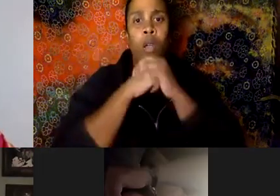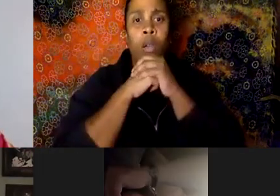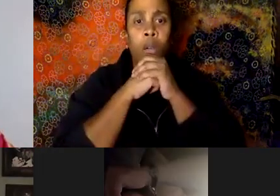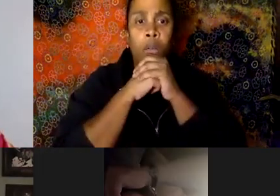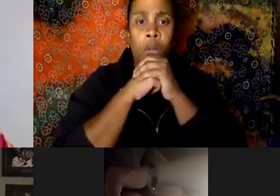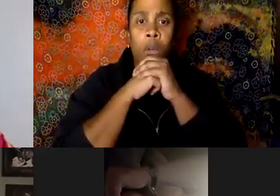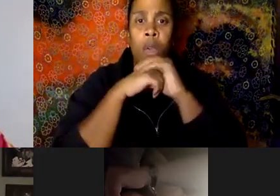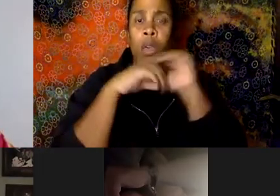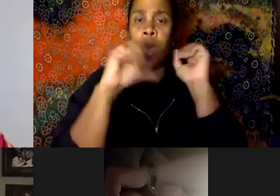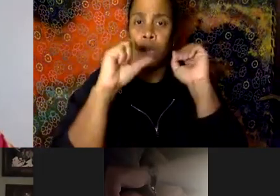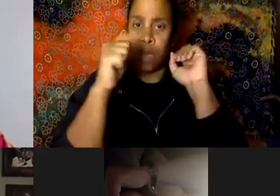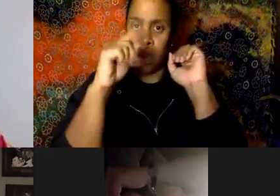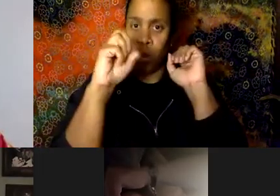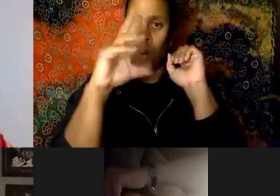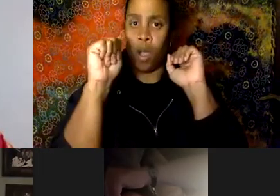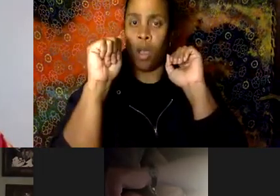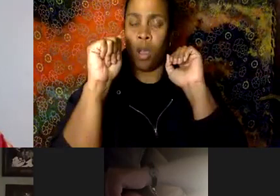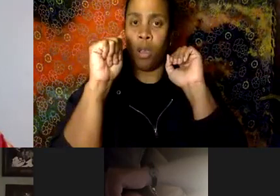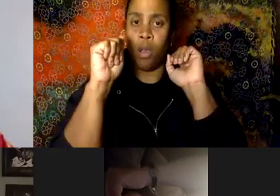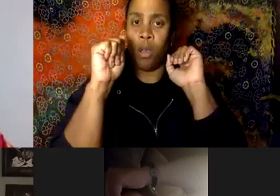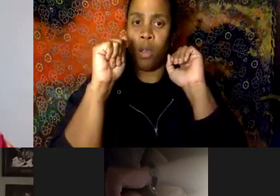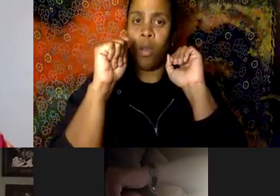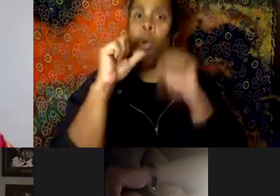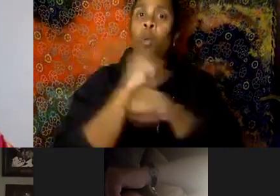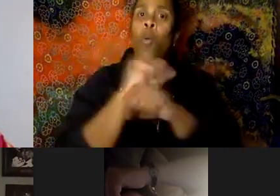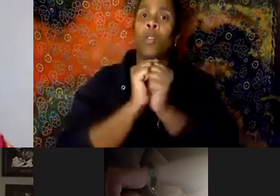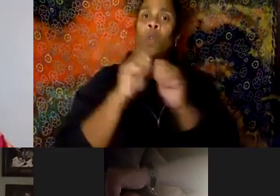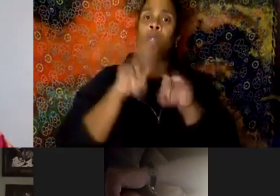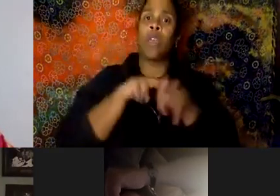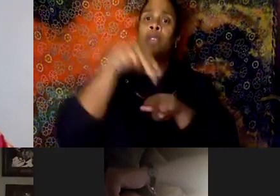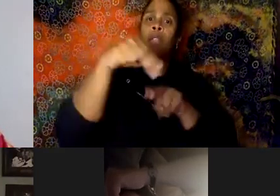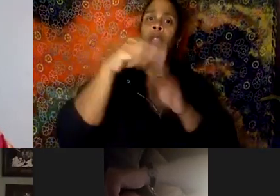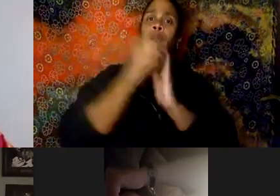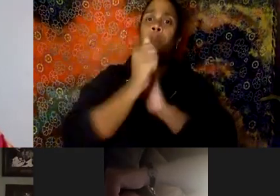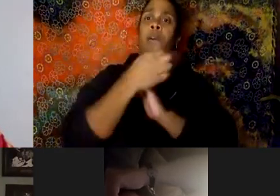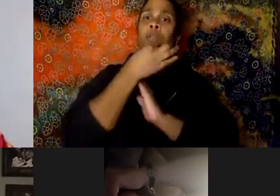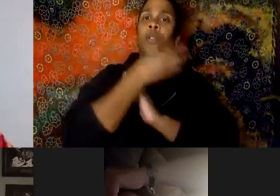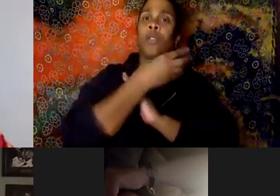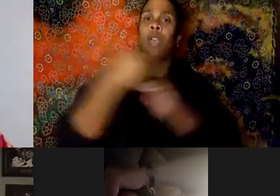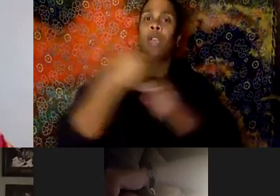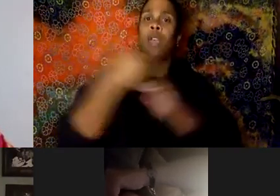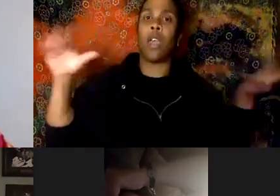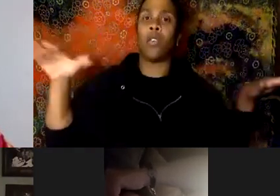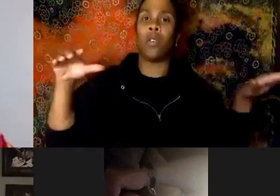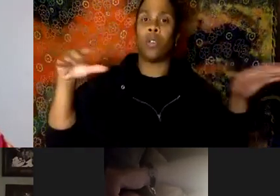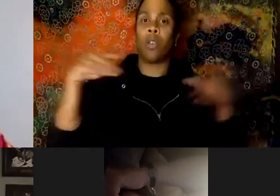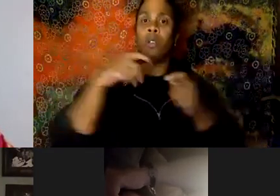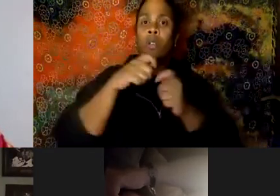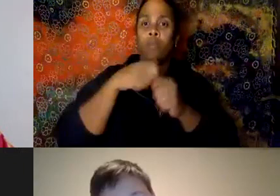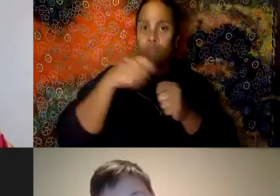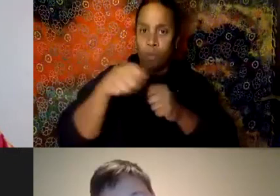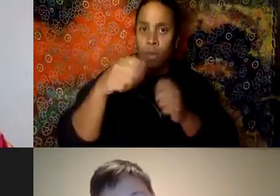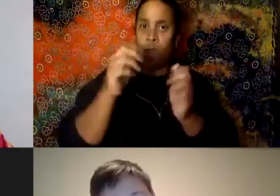intuitive guidance with Ascended Masters and Angels. You didn't hear her talk about this tonight. She also uses the Terra approach to trauma resolution